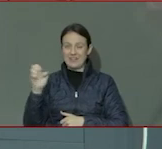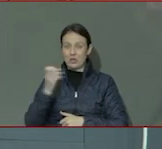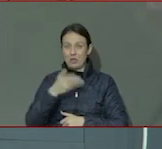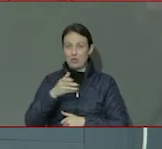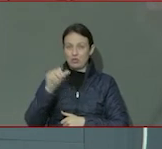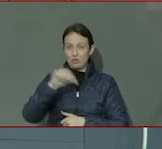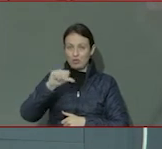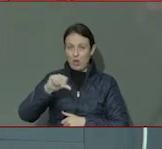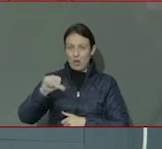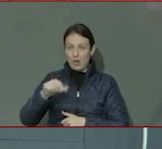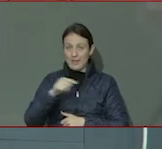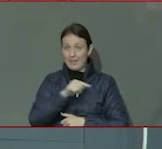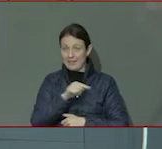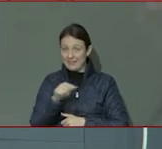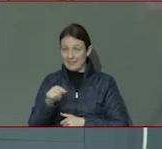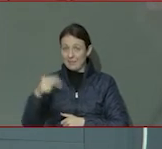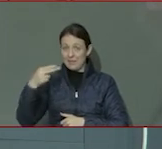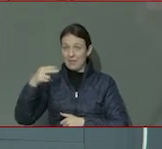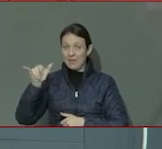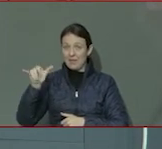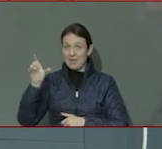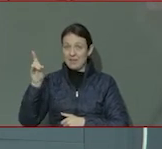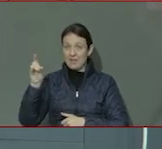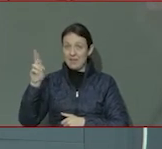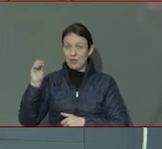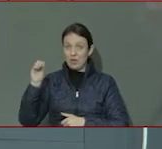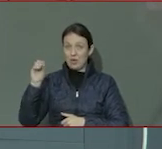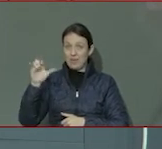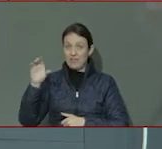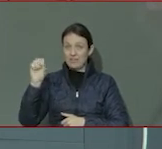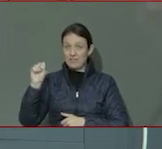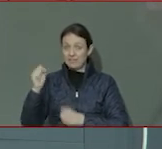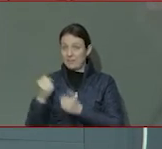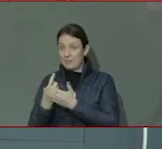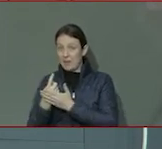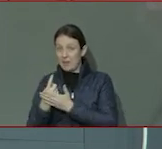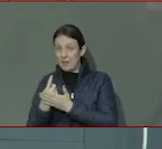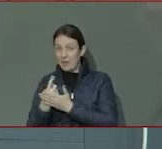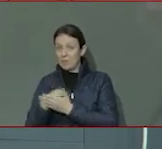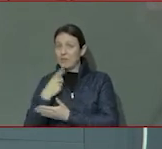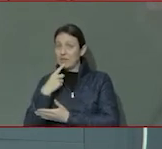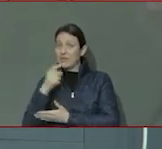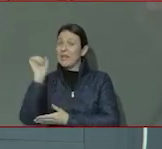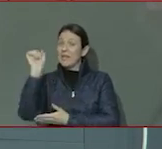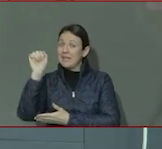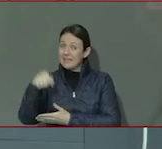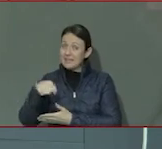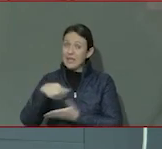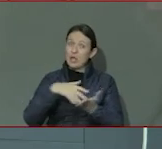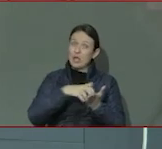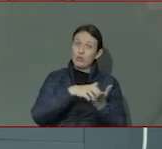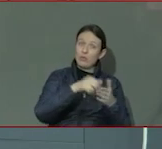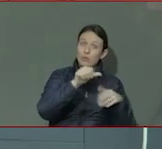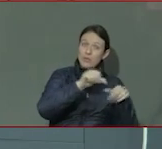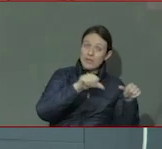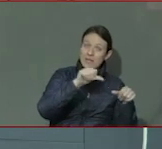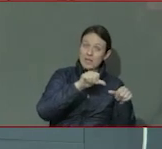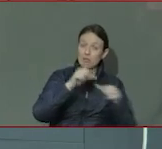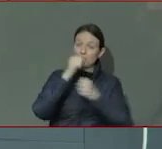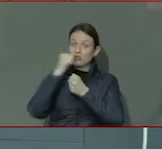undergo hydrolysis? We have already established this was a weak acid with a strong base, so